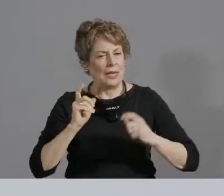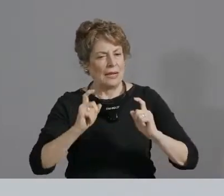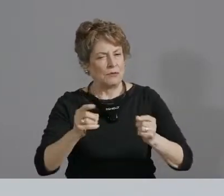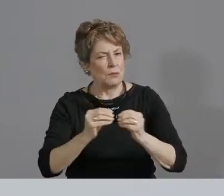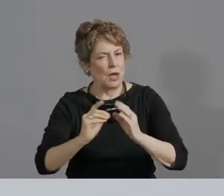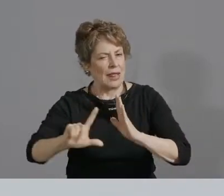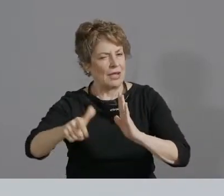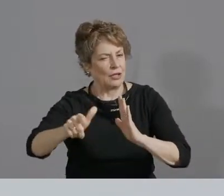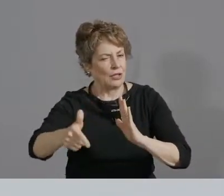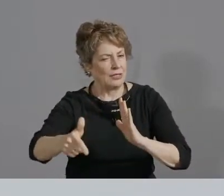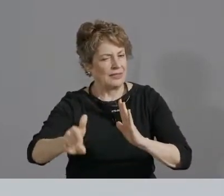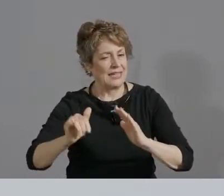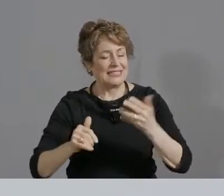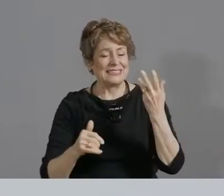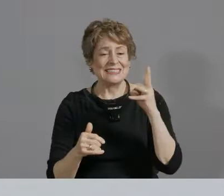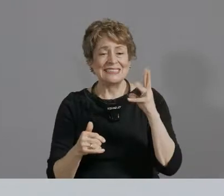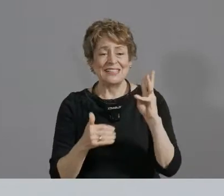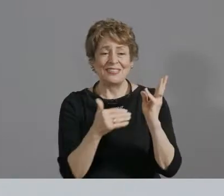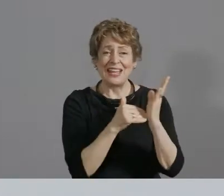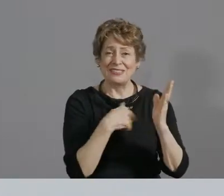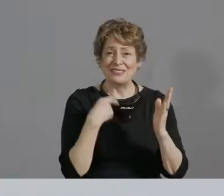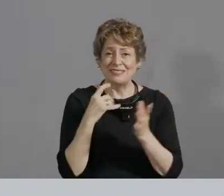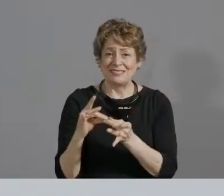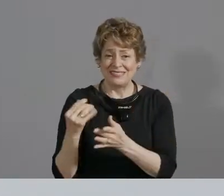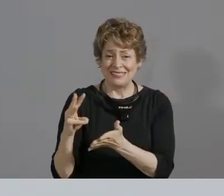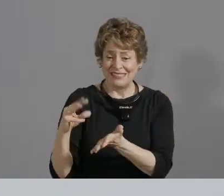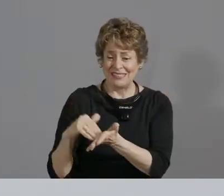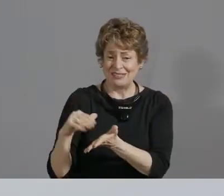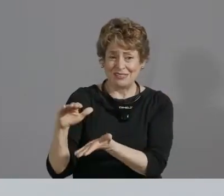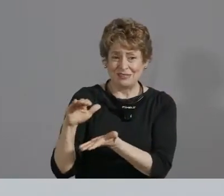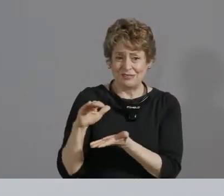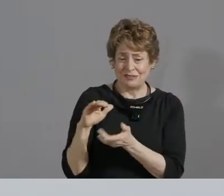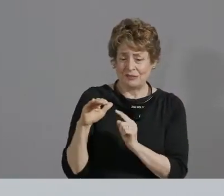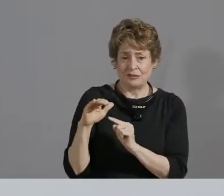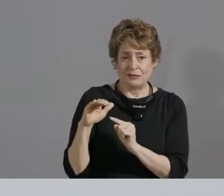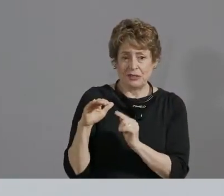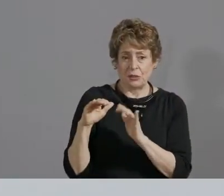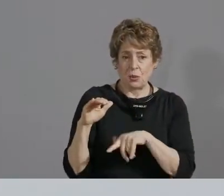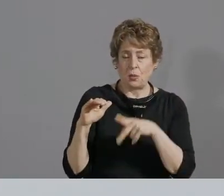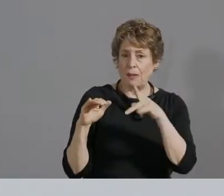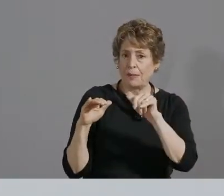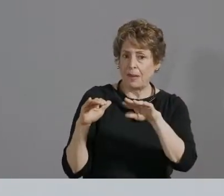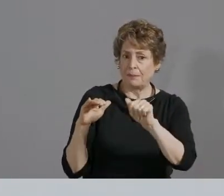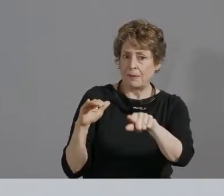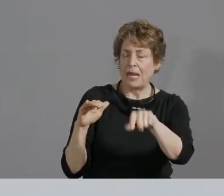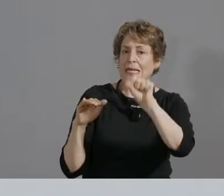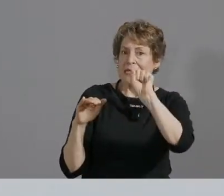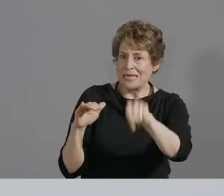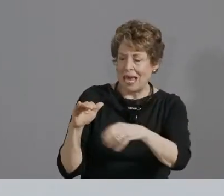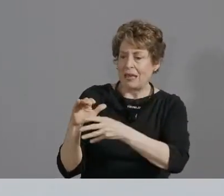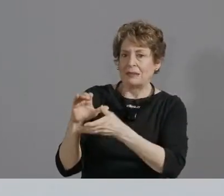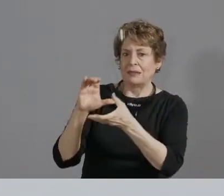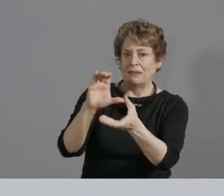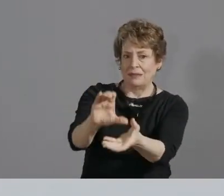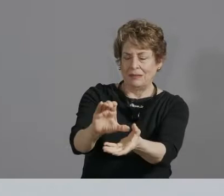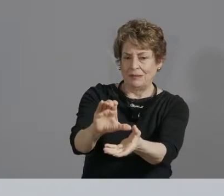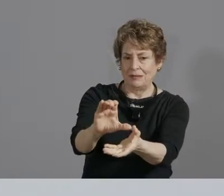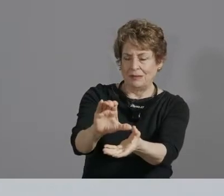that 16,000 number, that's what Pima County will be able to allocate. They will still get